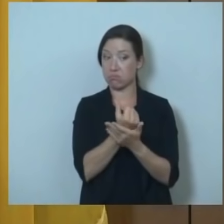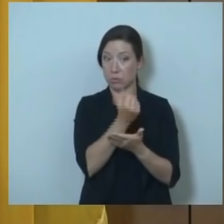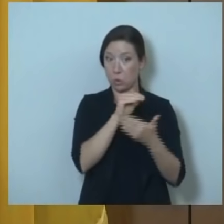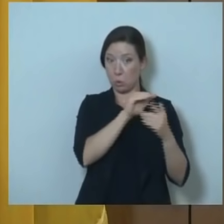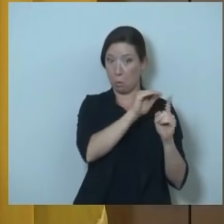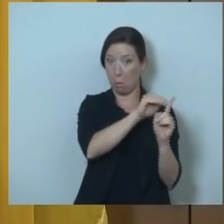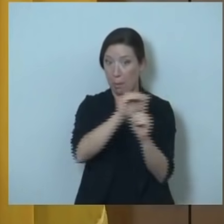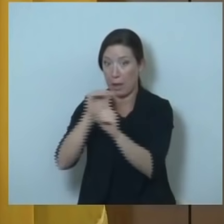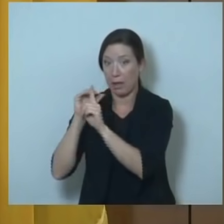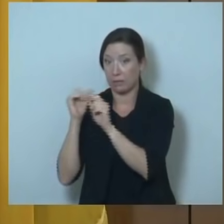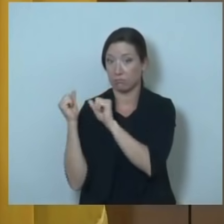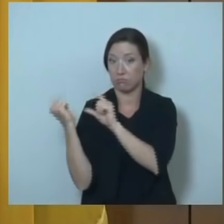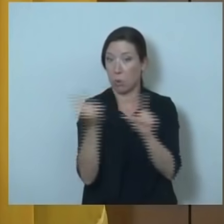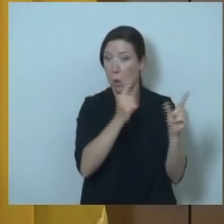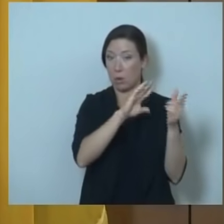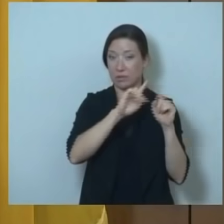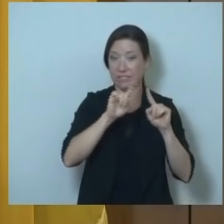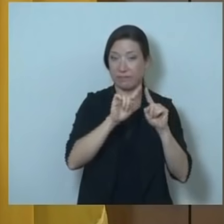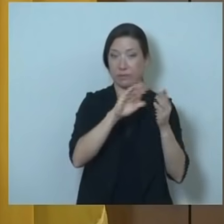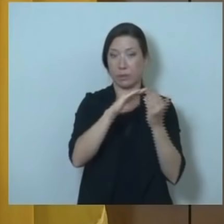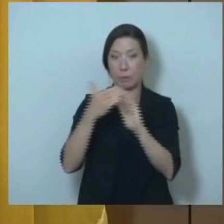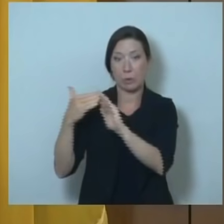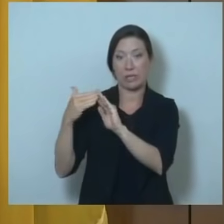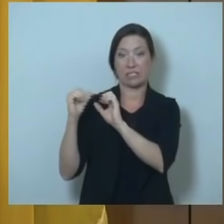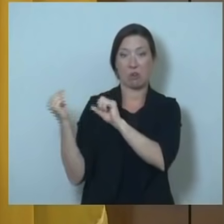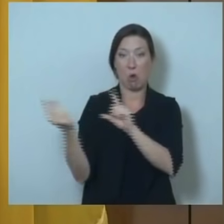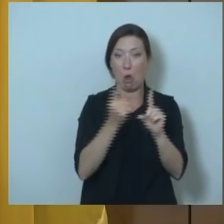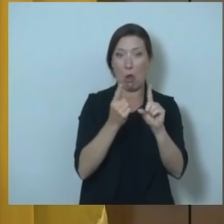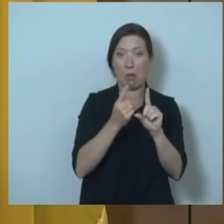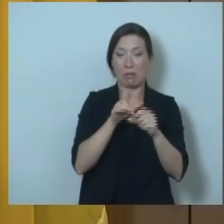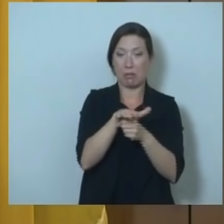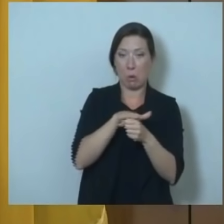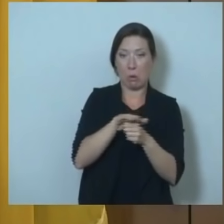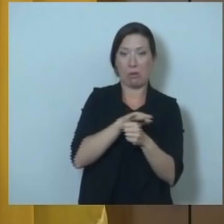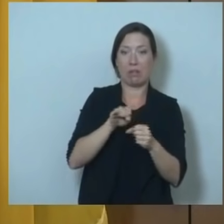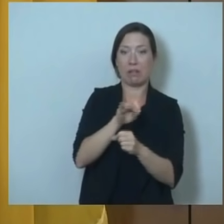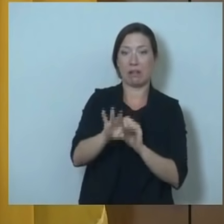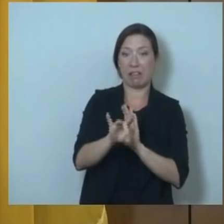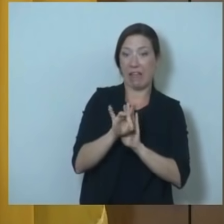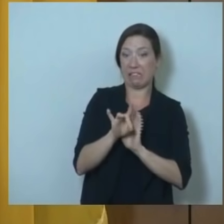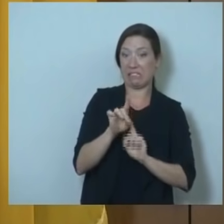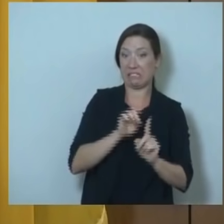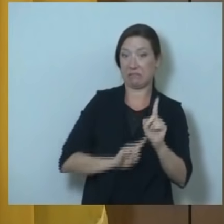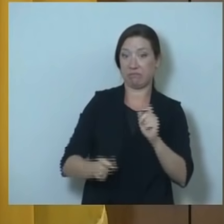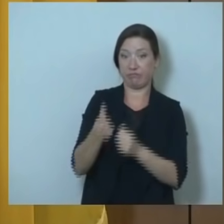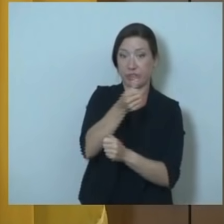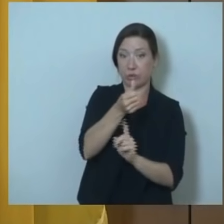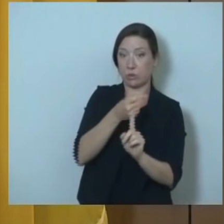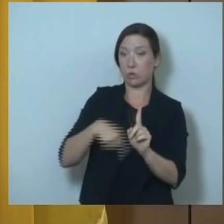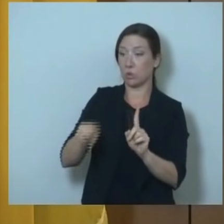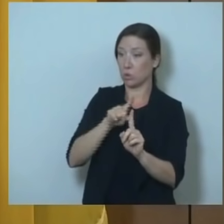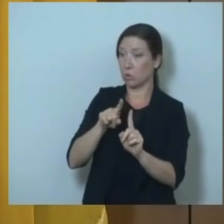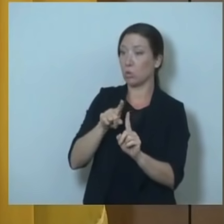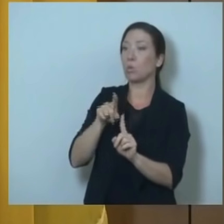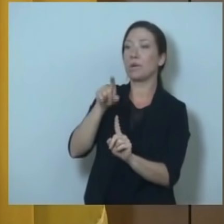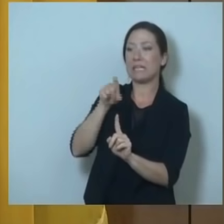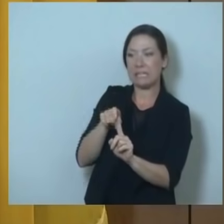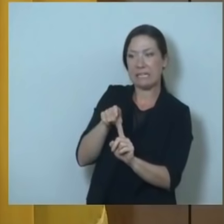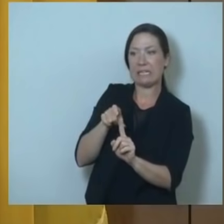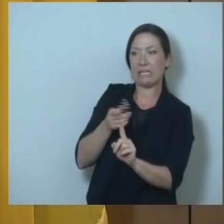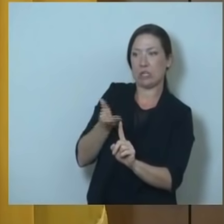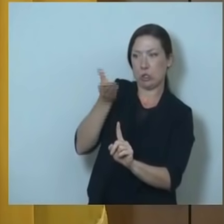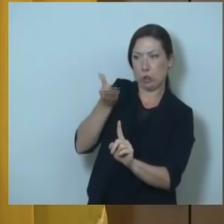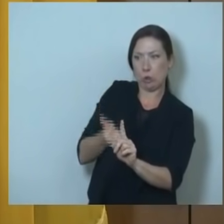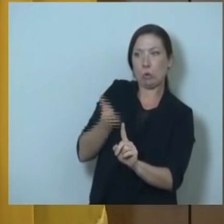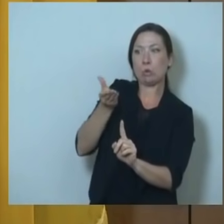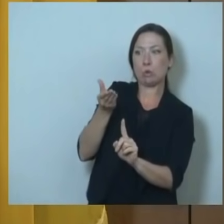every community and every local elected official that we need you. We expect you to provide